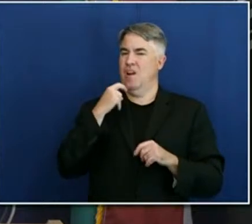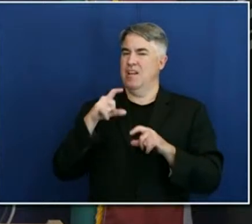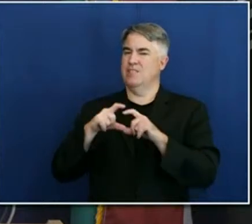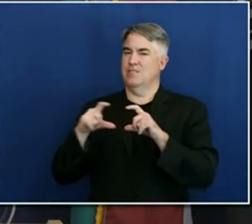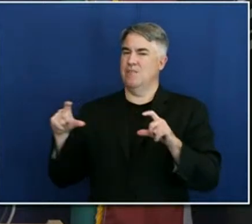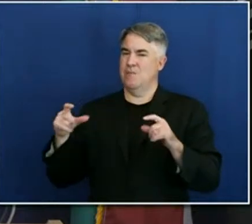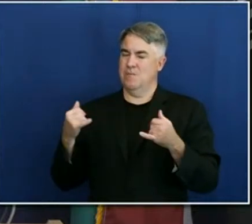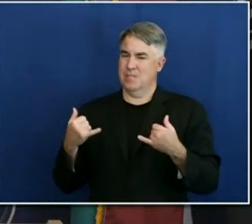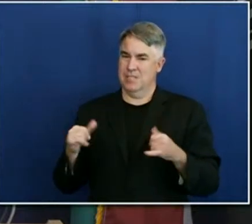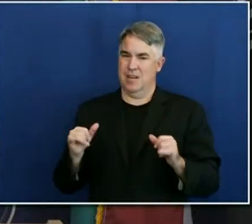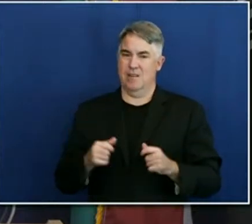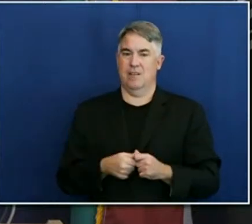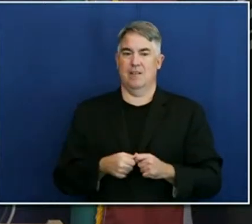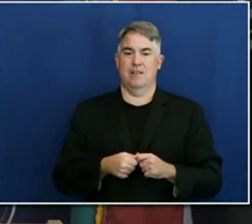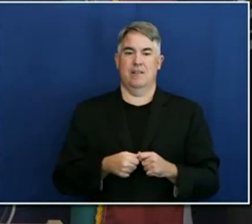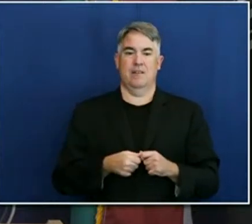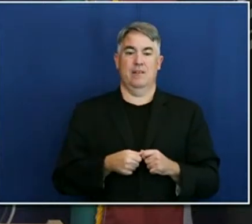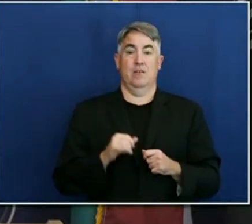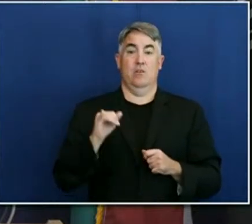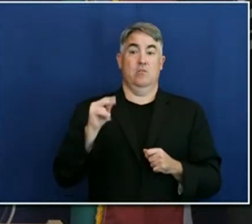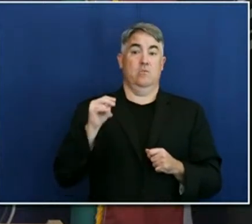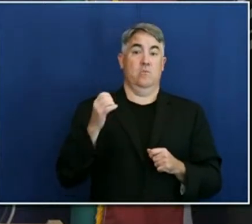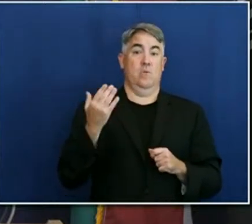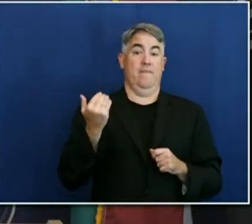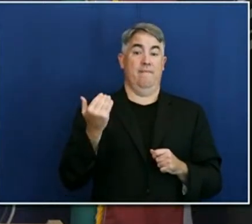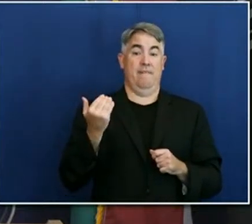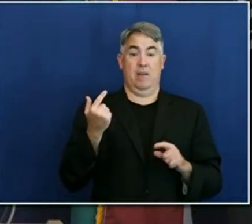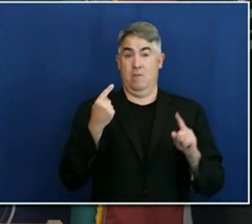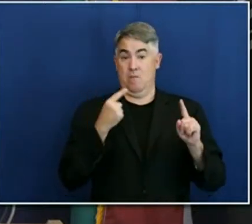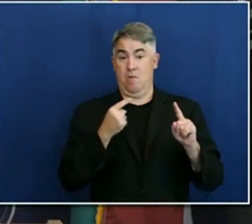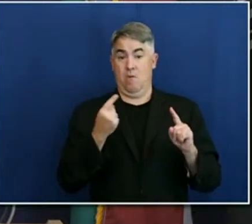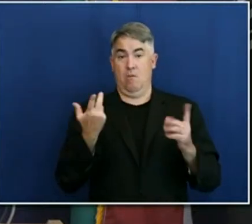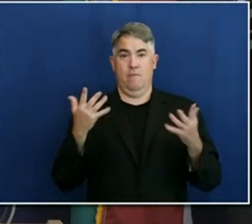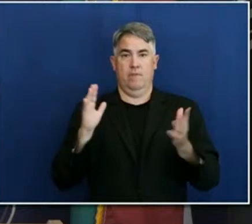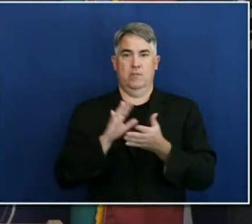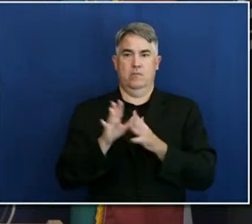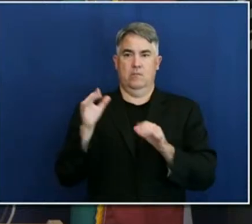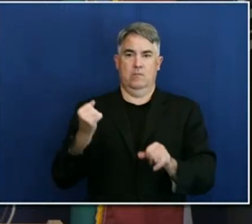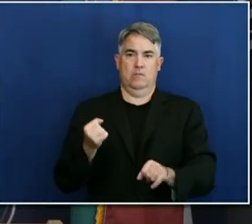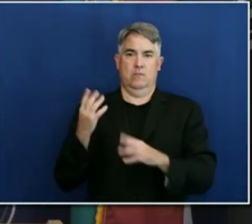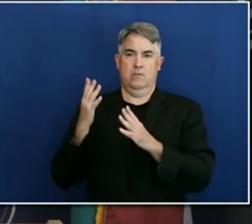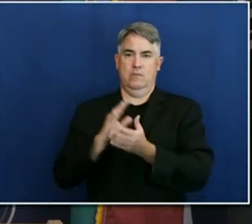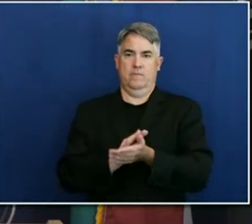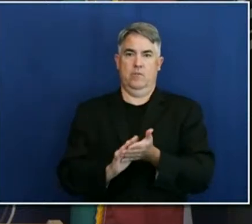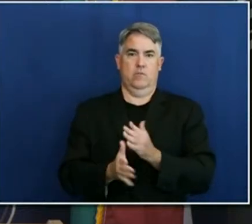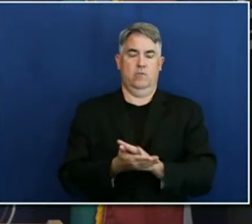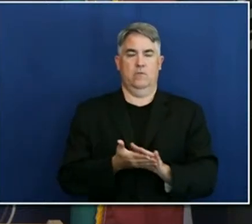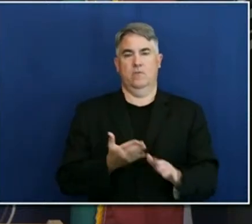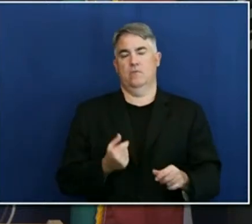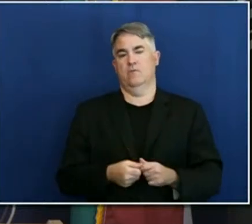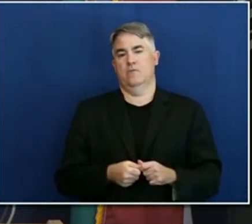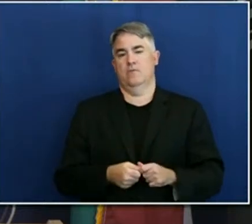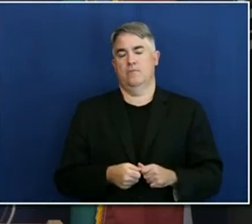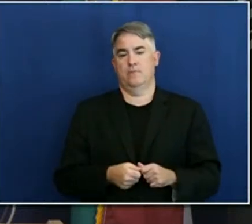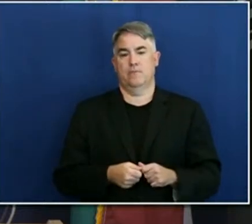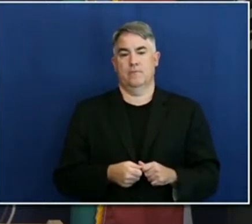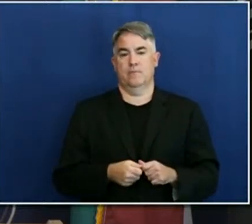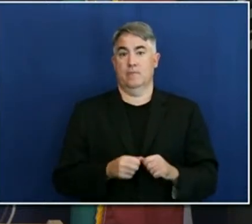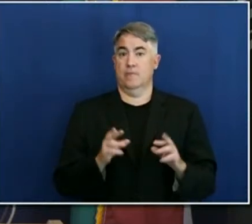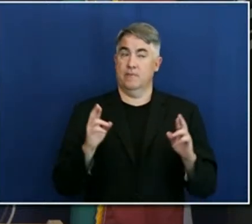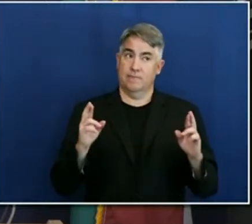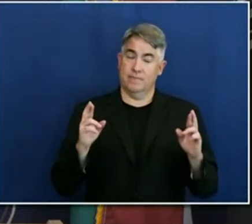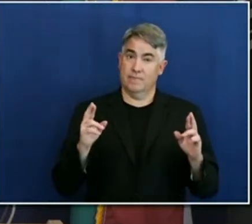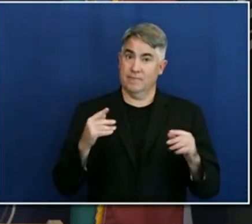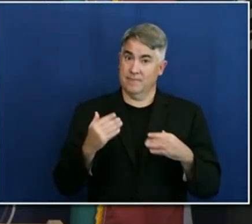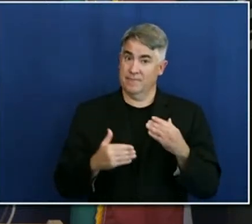right around the corner, where the plan is to lift all the tiers and all the restrictions. And so we want to continue to be cautious, continue to be safe. We're really